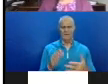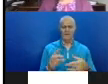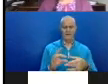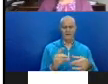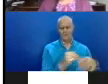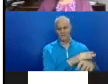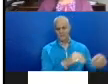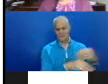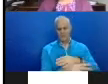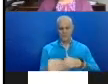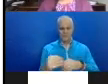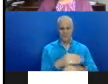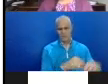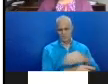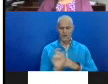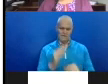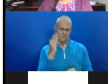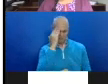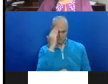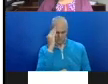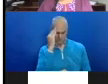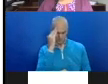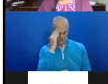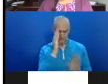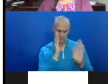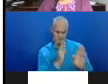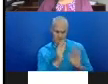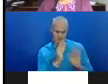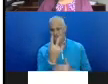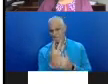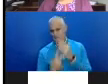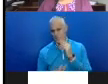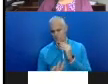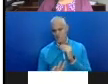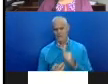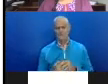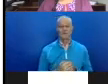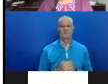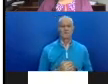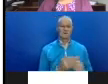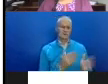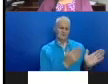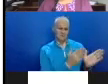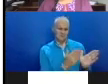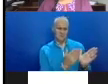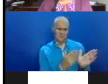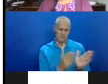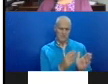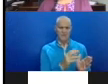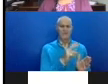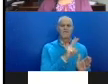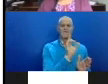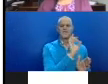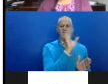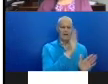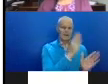think we need to be attentive to, and attend to both as we're kind of moving guys away from their violence. Um,